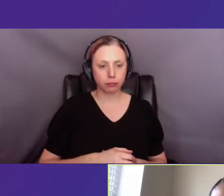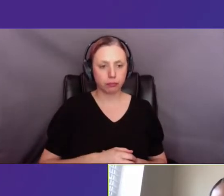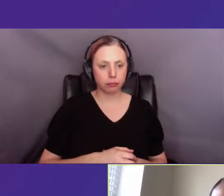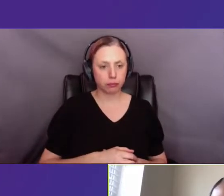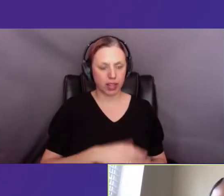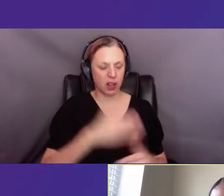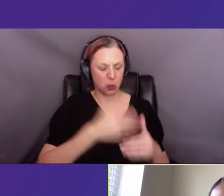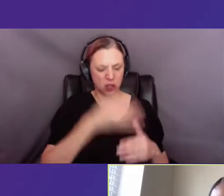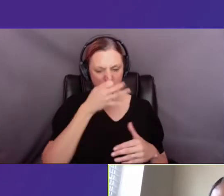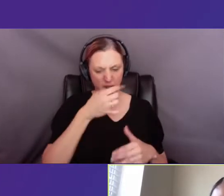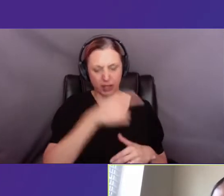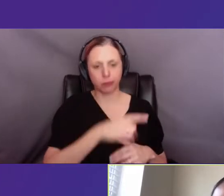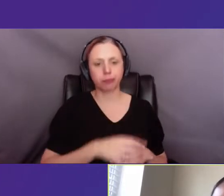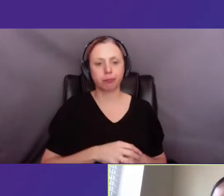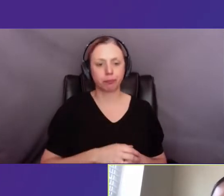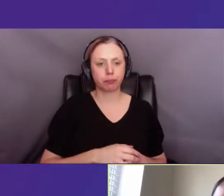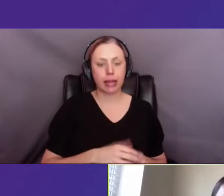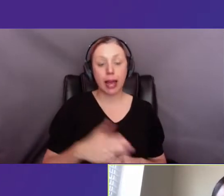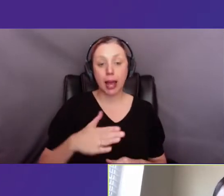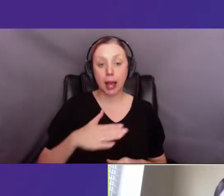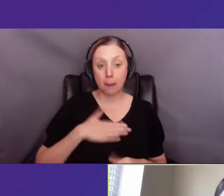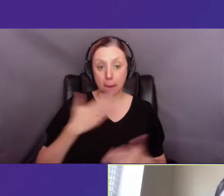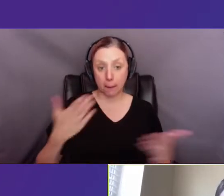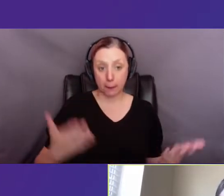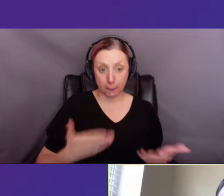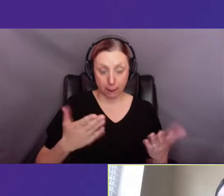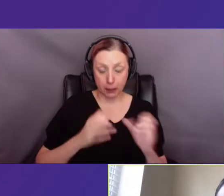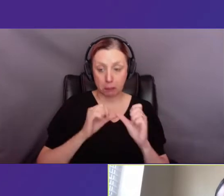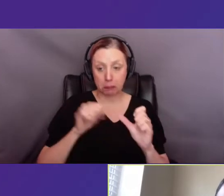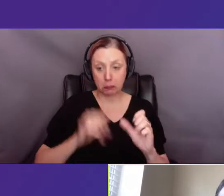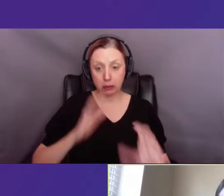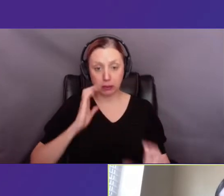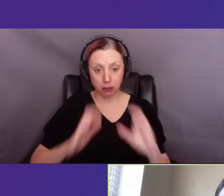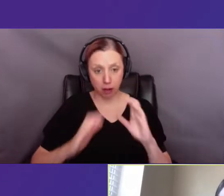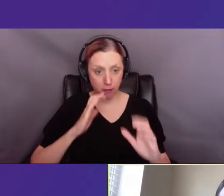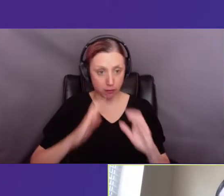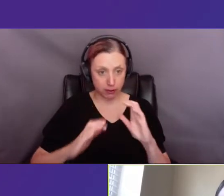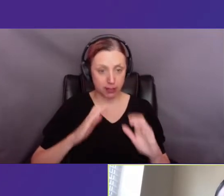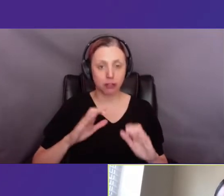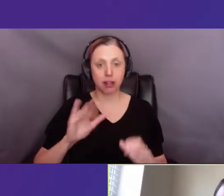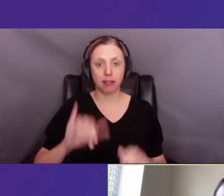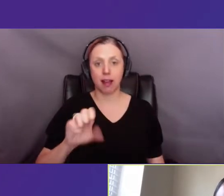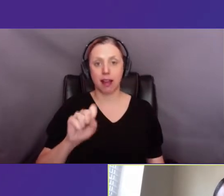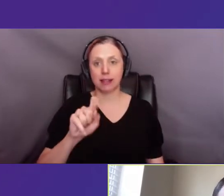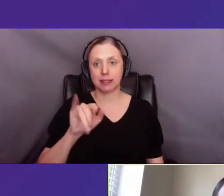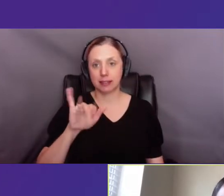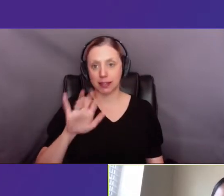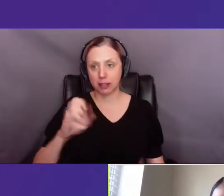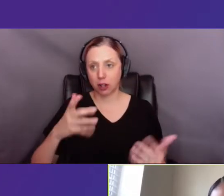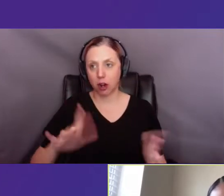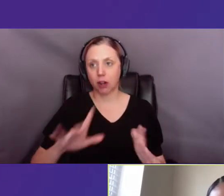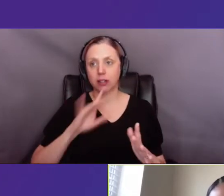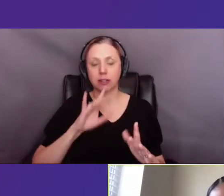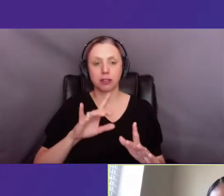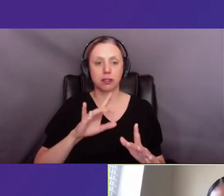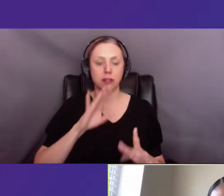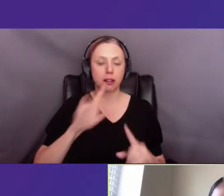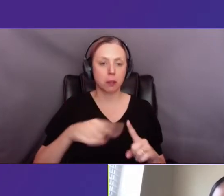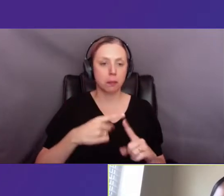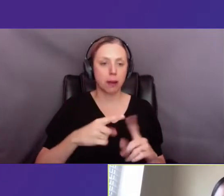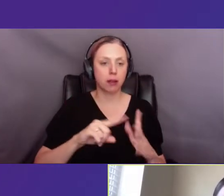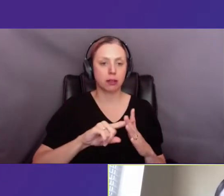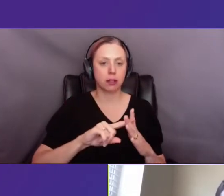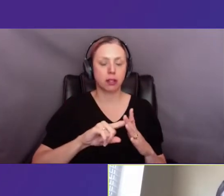window. I'm really happy to be here and to continue the conversation that me and Stacie started on supporting young dancers.